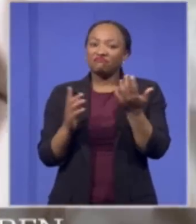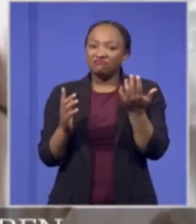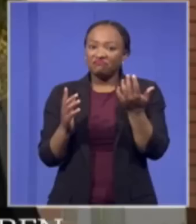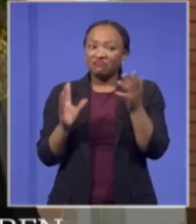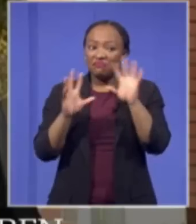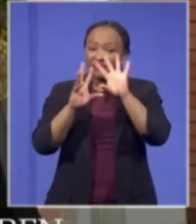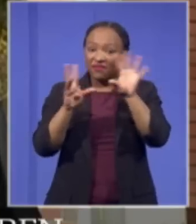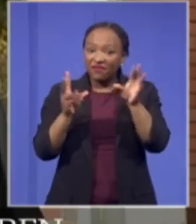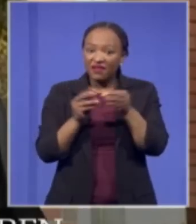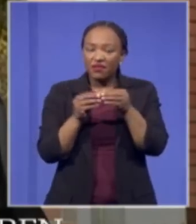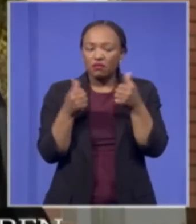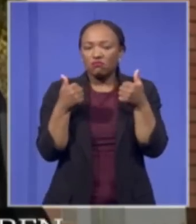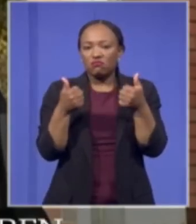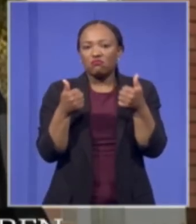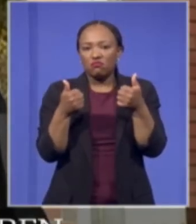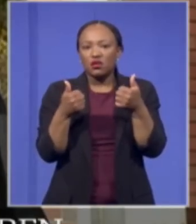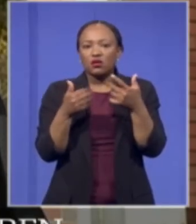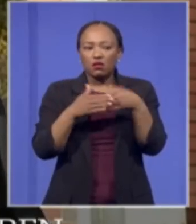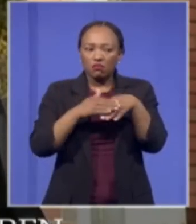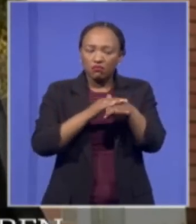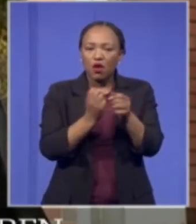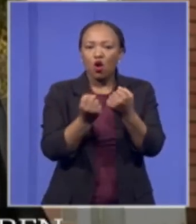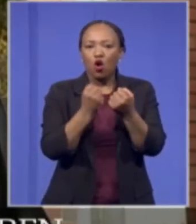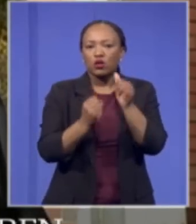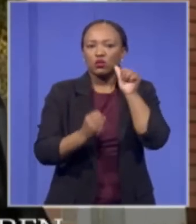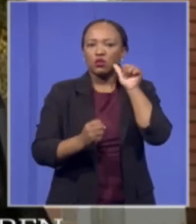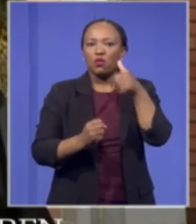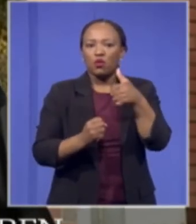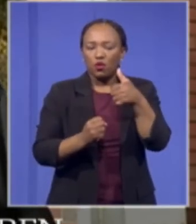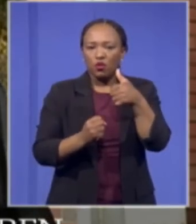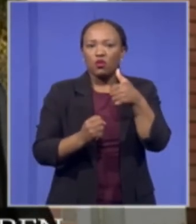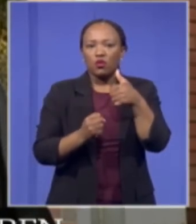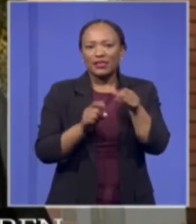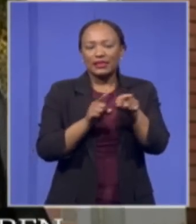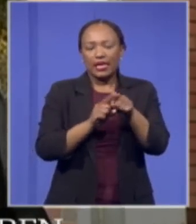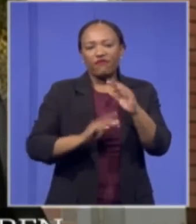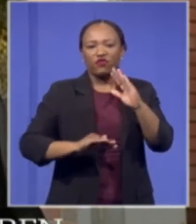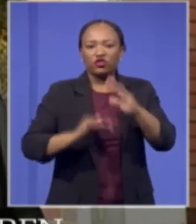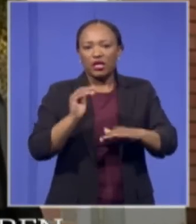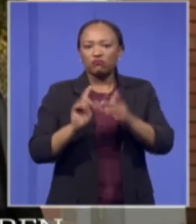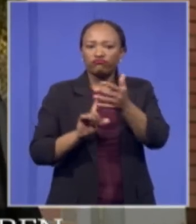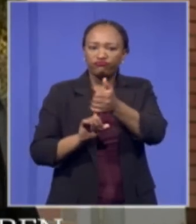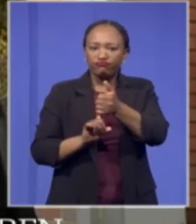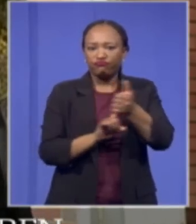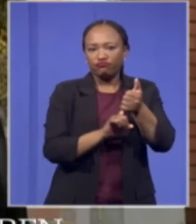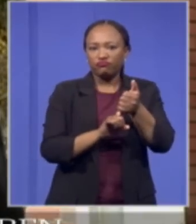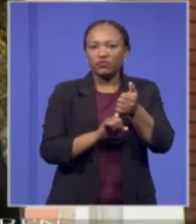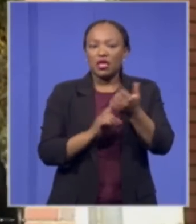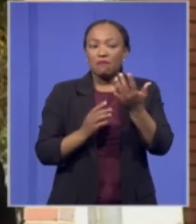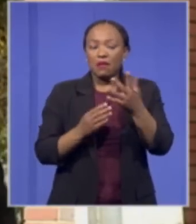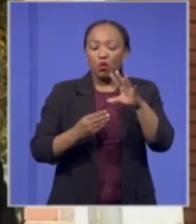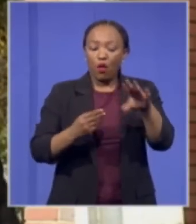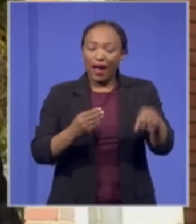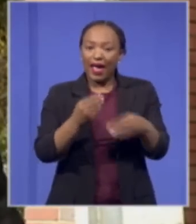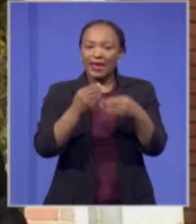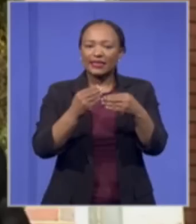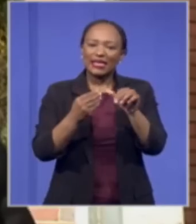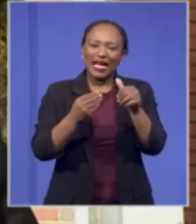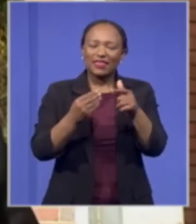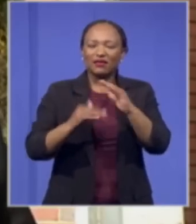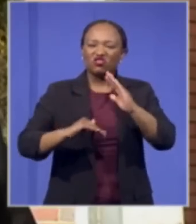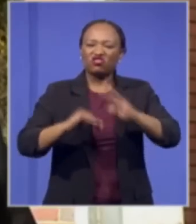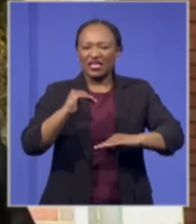things goes well, he can appear in court tomorrow on the same charge of kidnapping, and there might be additional charges which will be